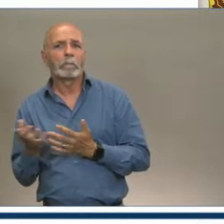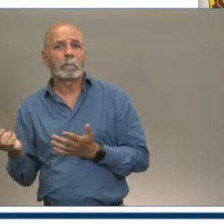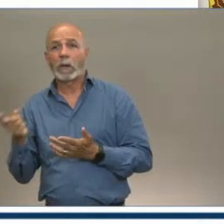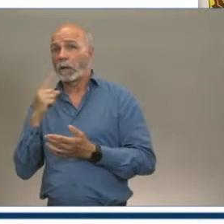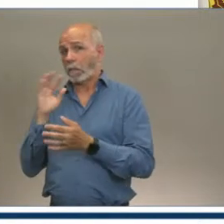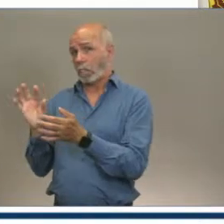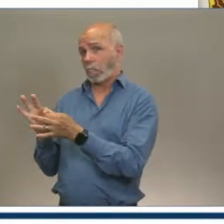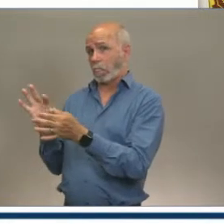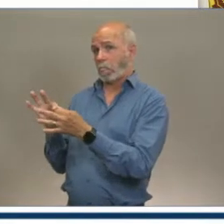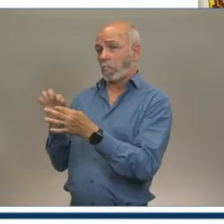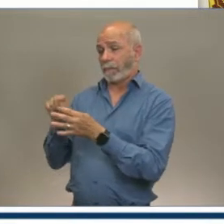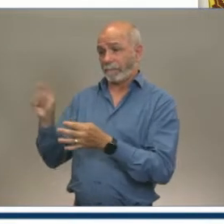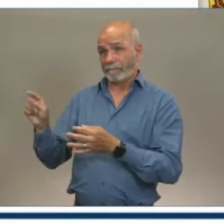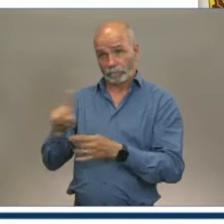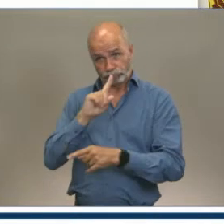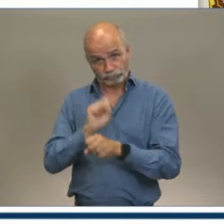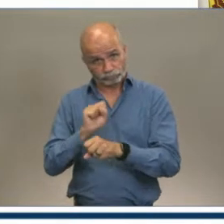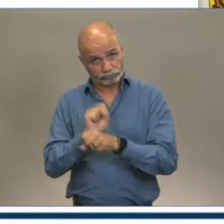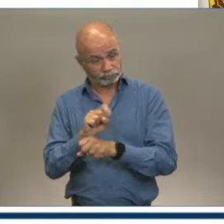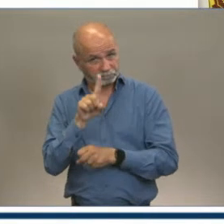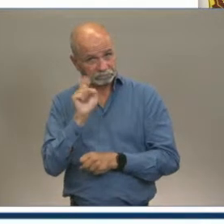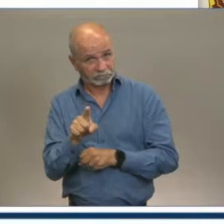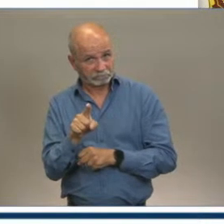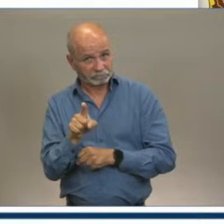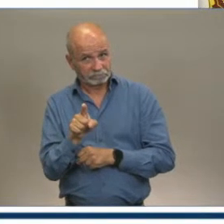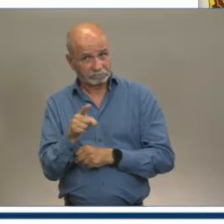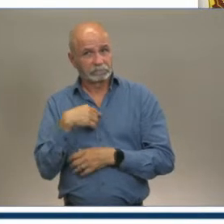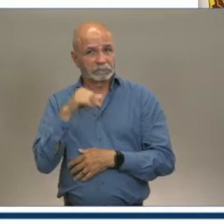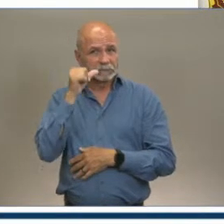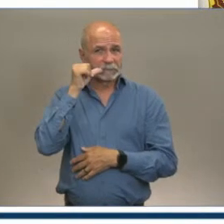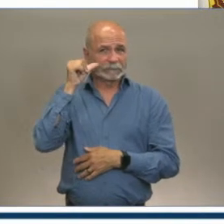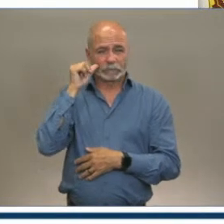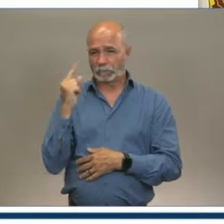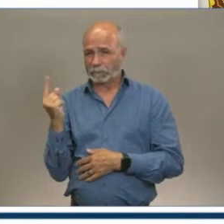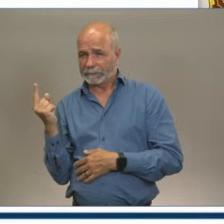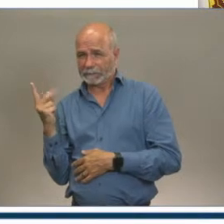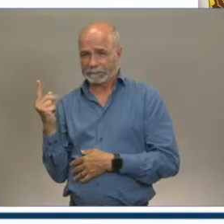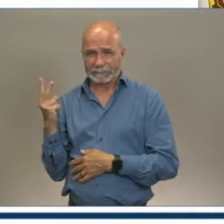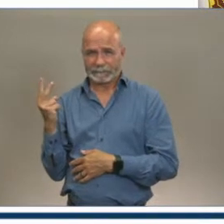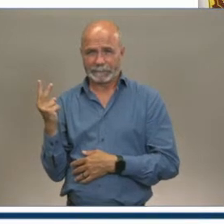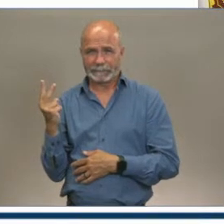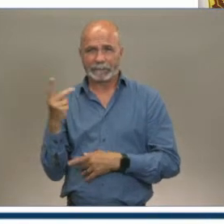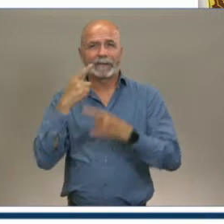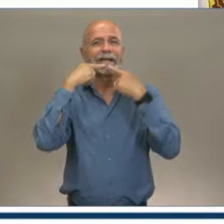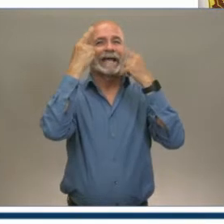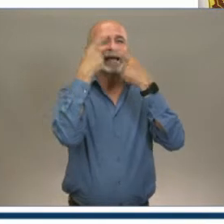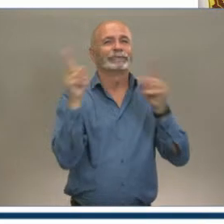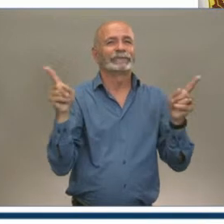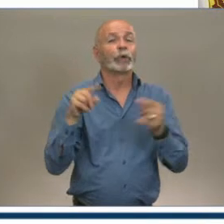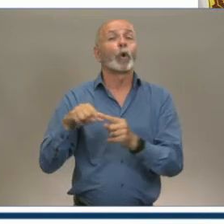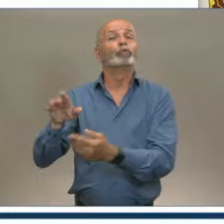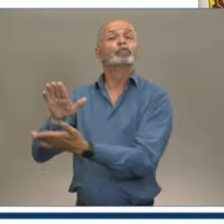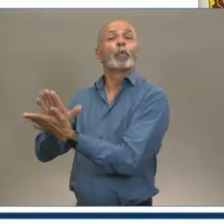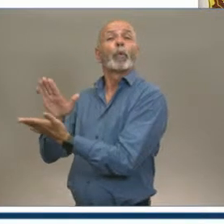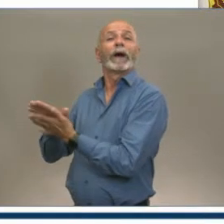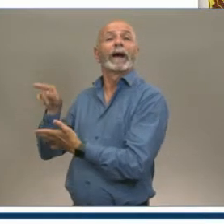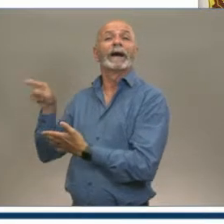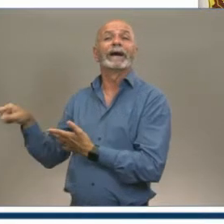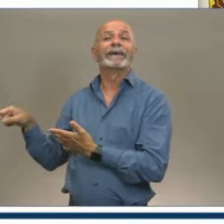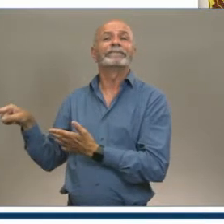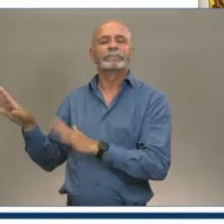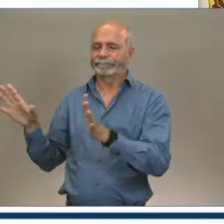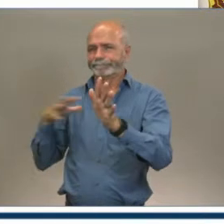that one or both of yesterday's cases was announced at the wrong school. Do you have any clarification on